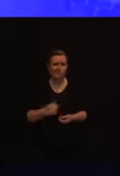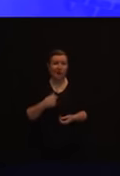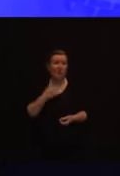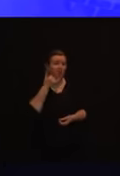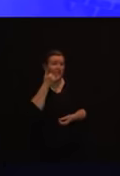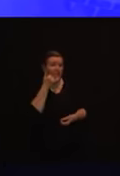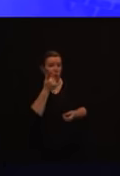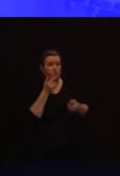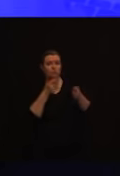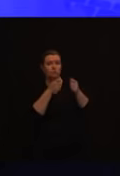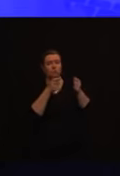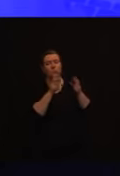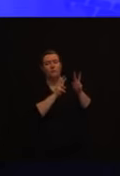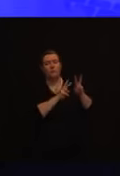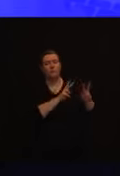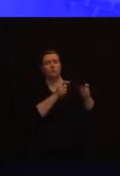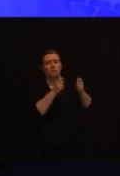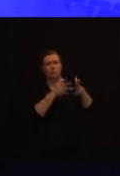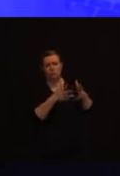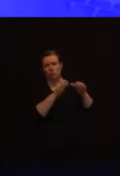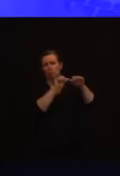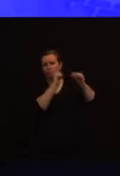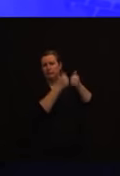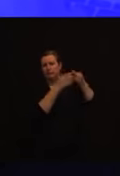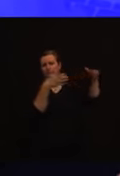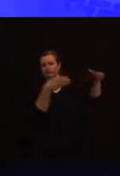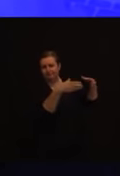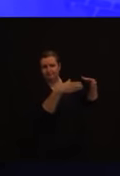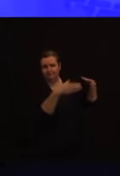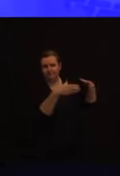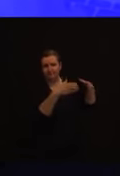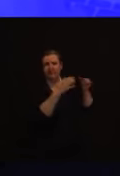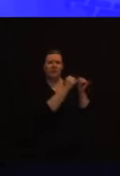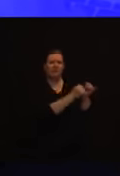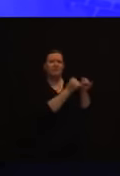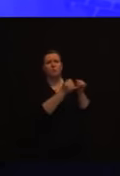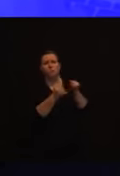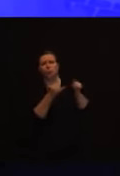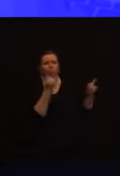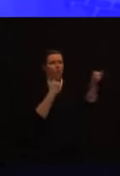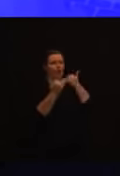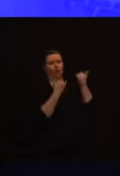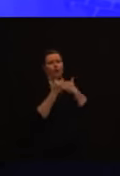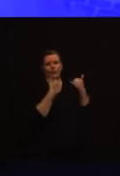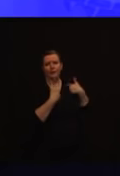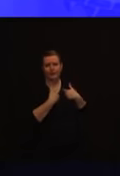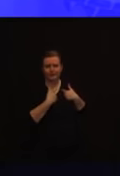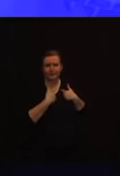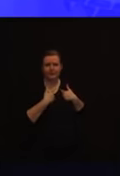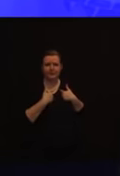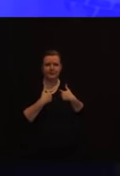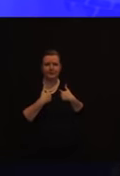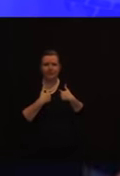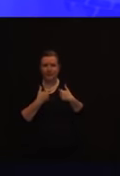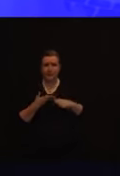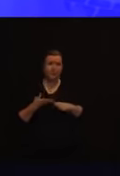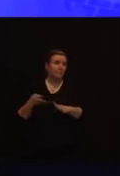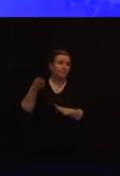Funeral Directors Association and/or funeral directors every day this week and certainly before. It is